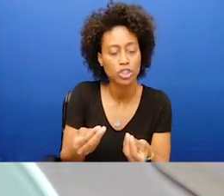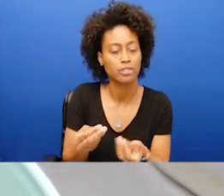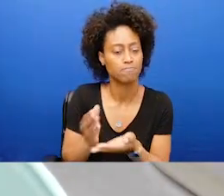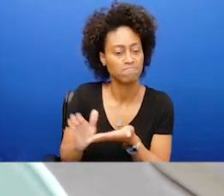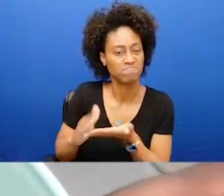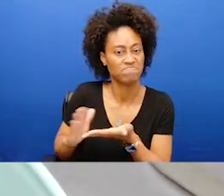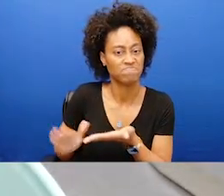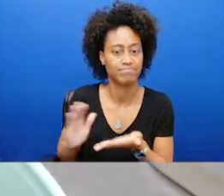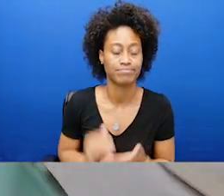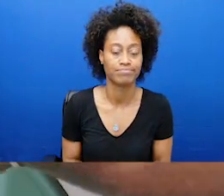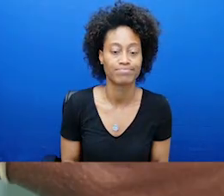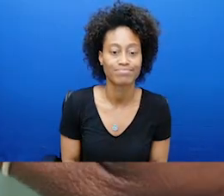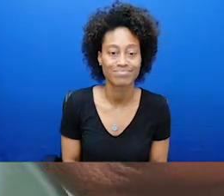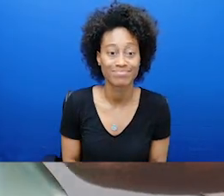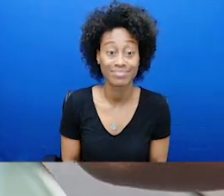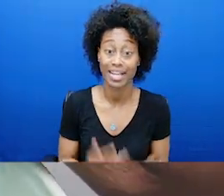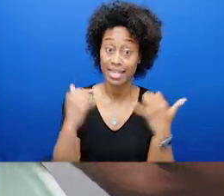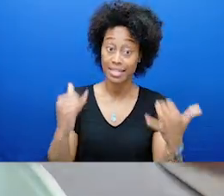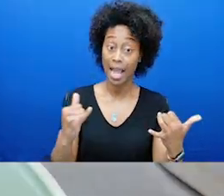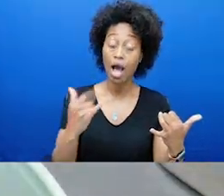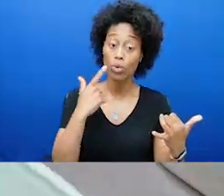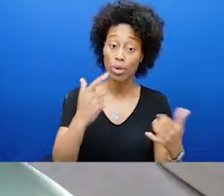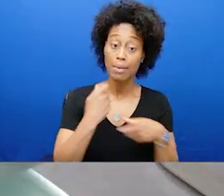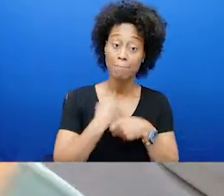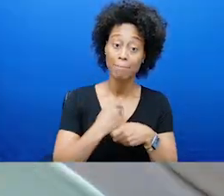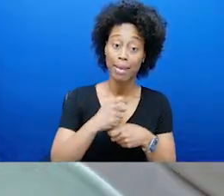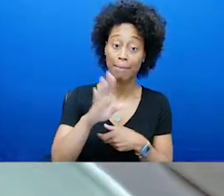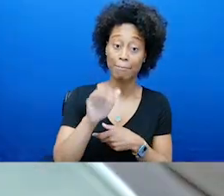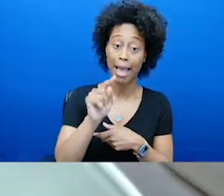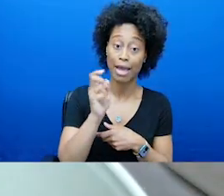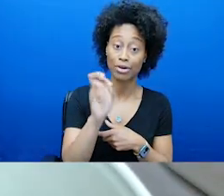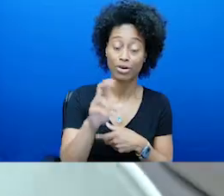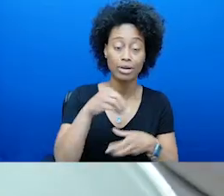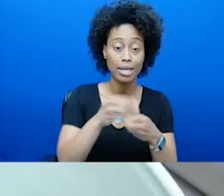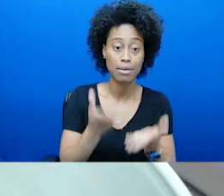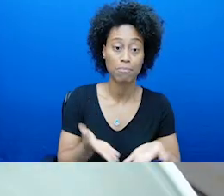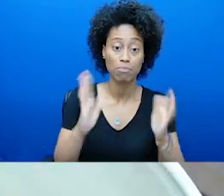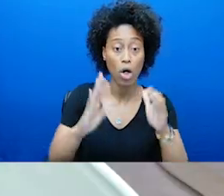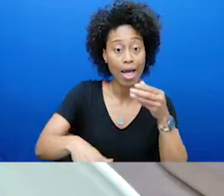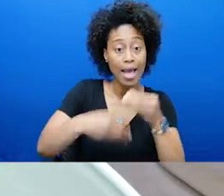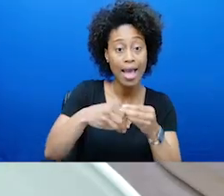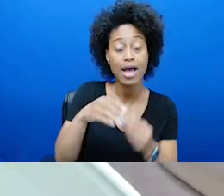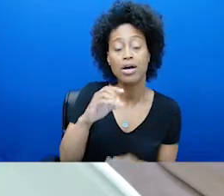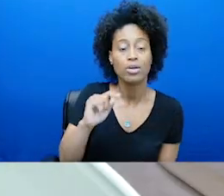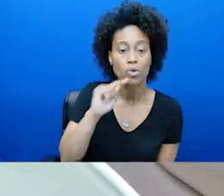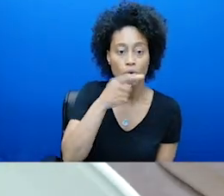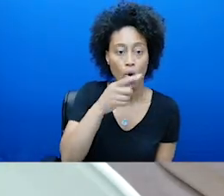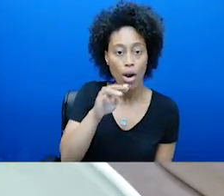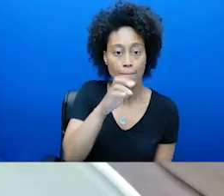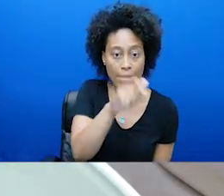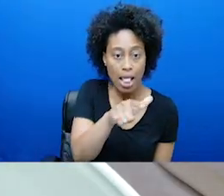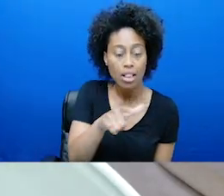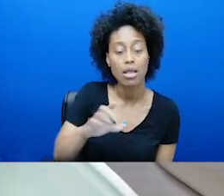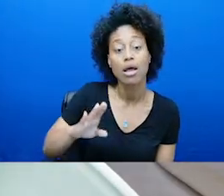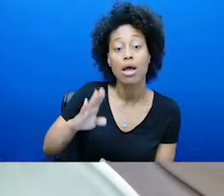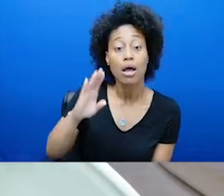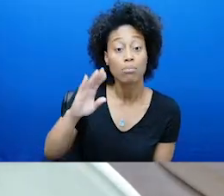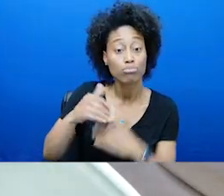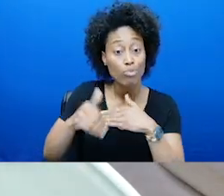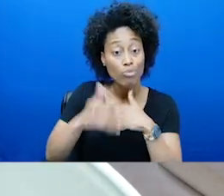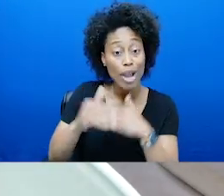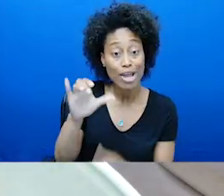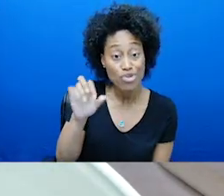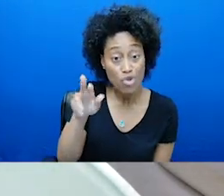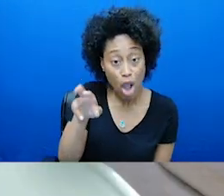Now we're going to make our batter. In a bowl, add cornmeal, breadcrumbs, spices